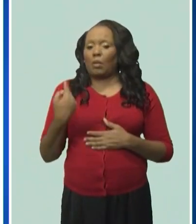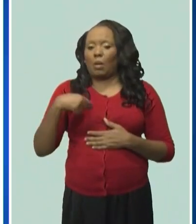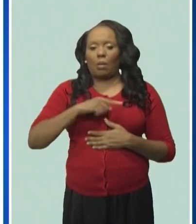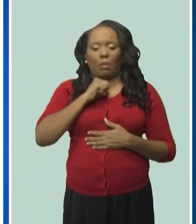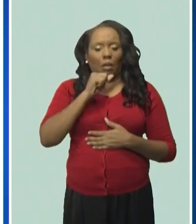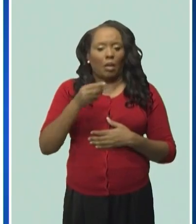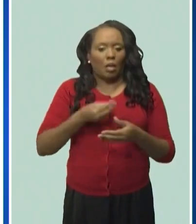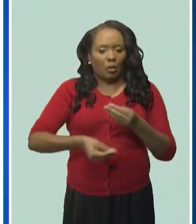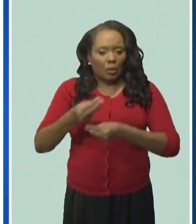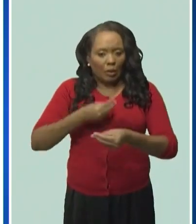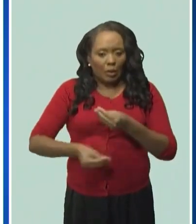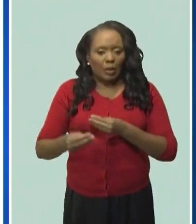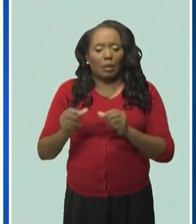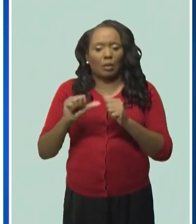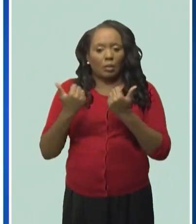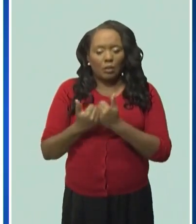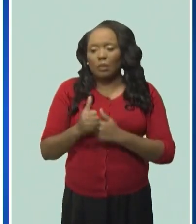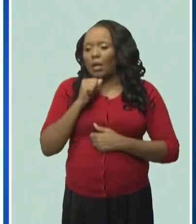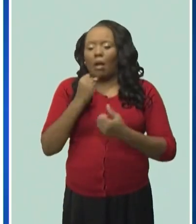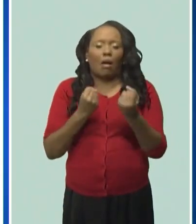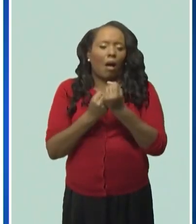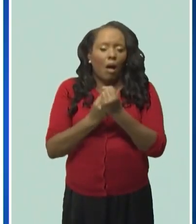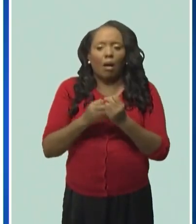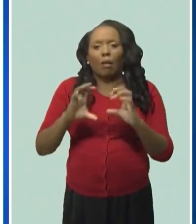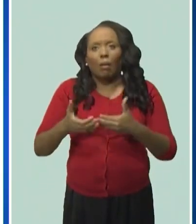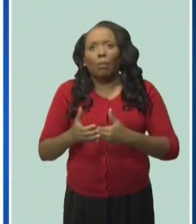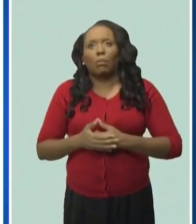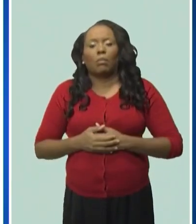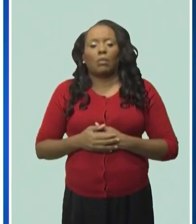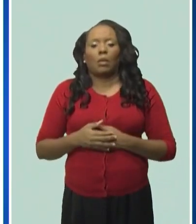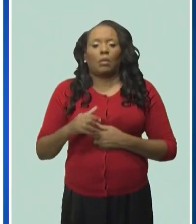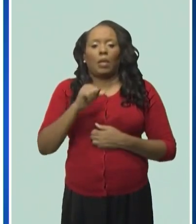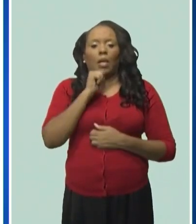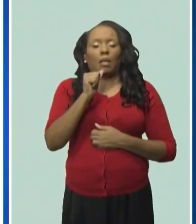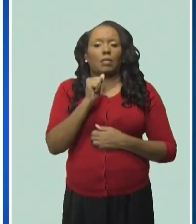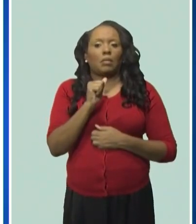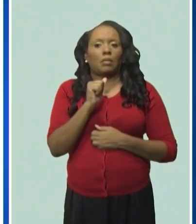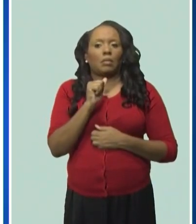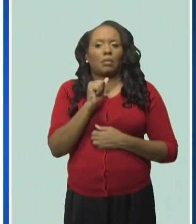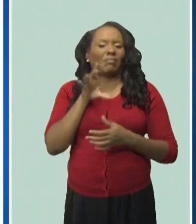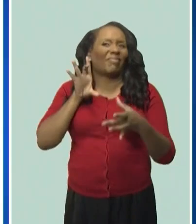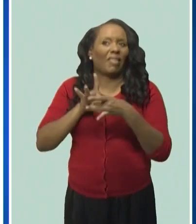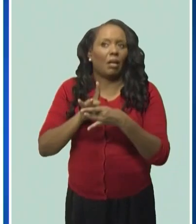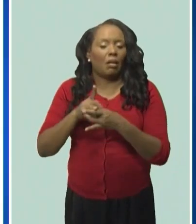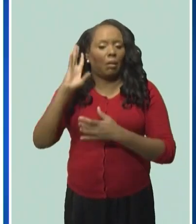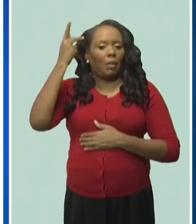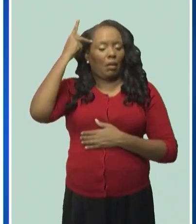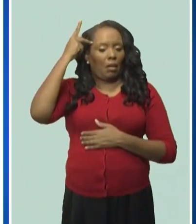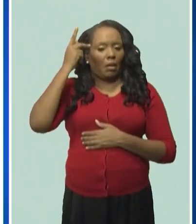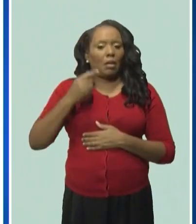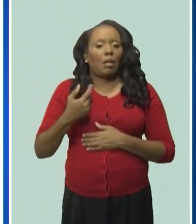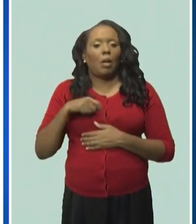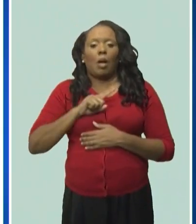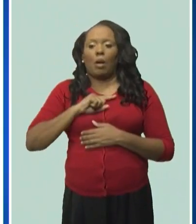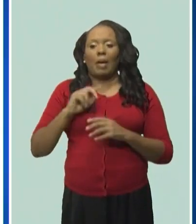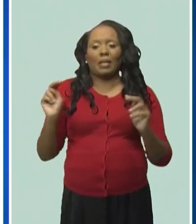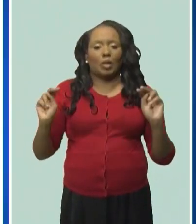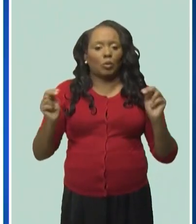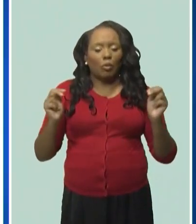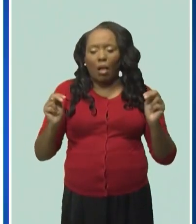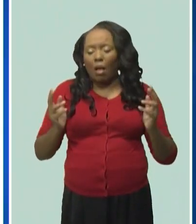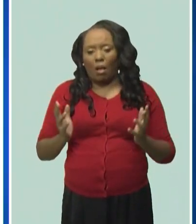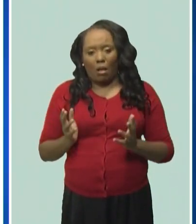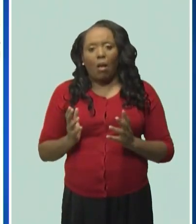association or a lobbying body, nor are we driven by a politically focused agenda. We are neutral and an independent